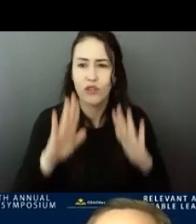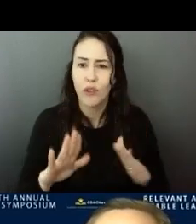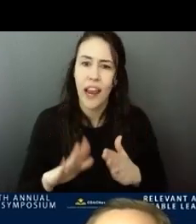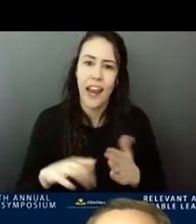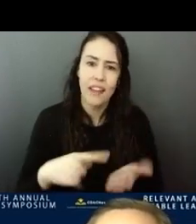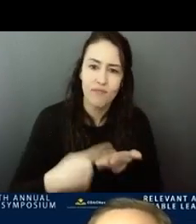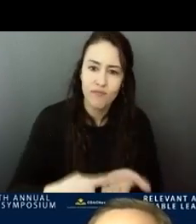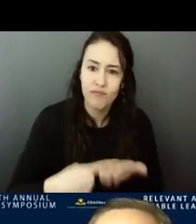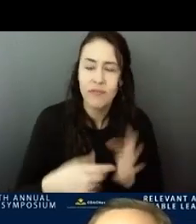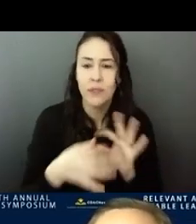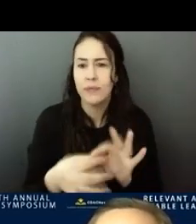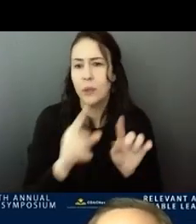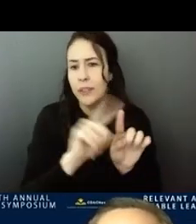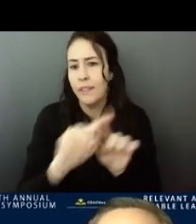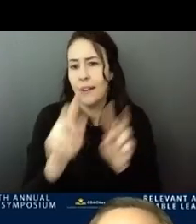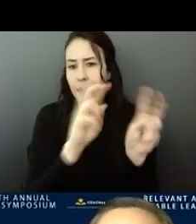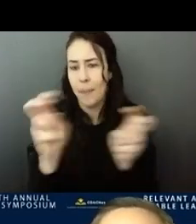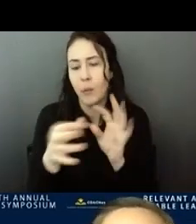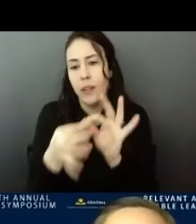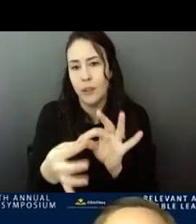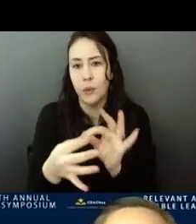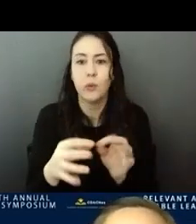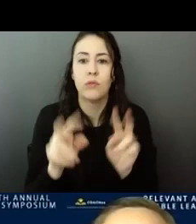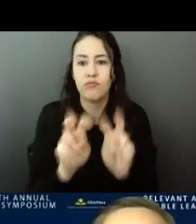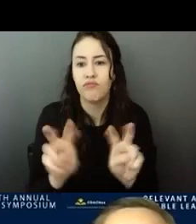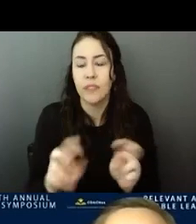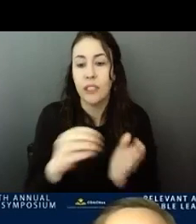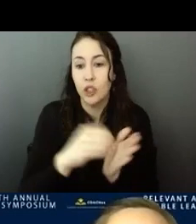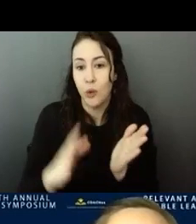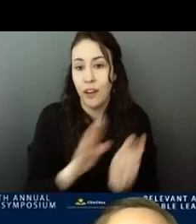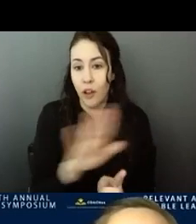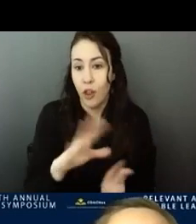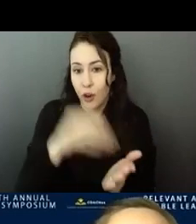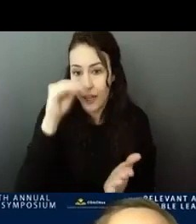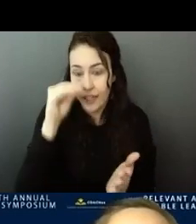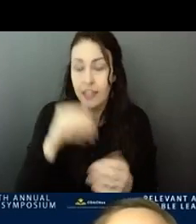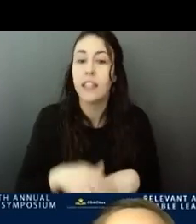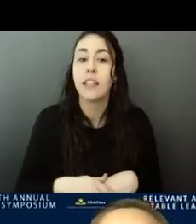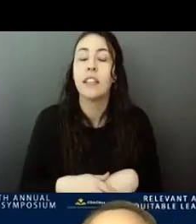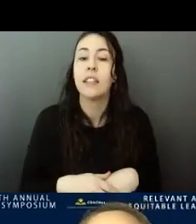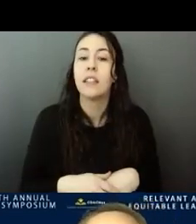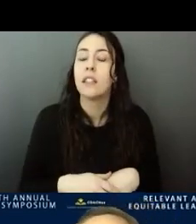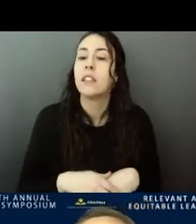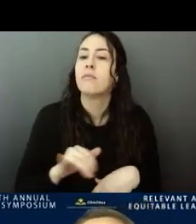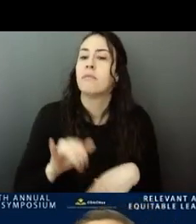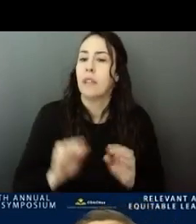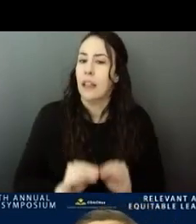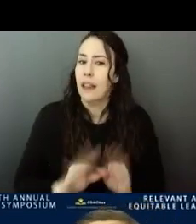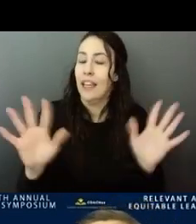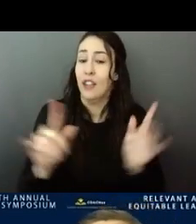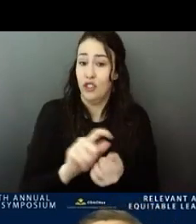topics related to assessment of student learning. It is clear that change is the only